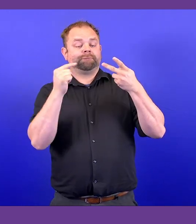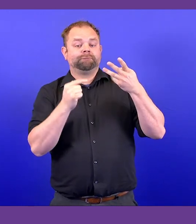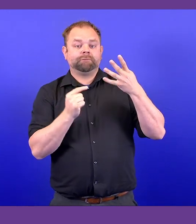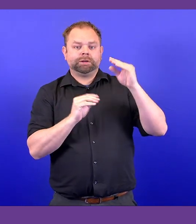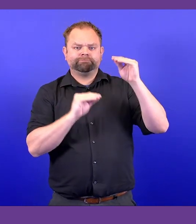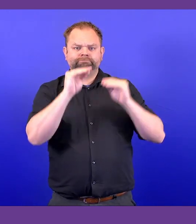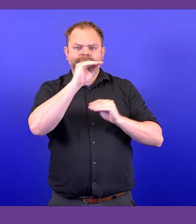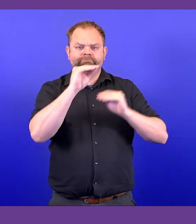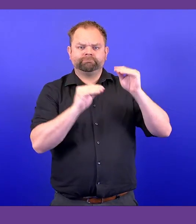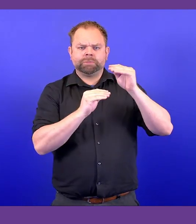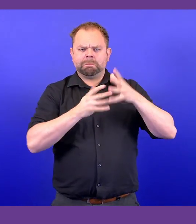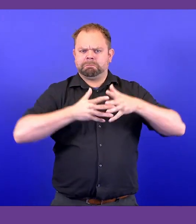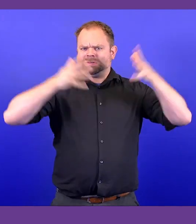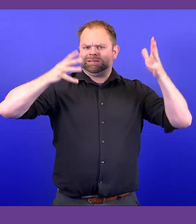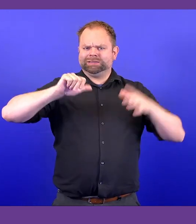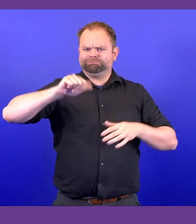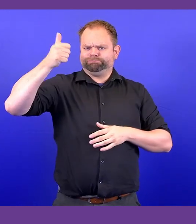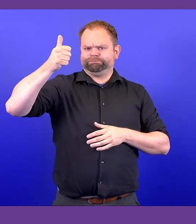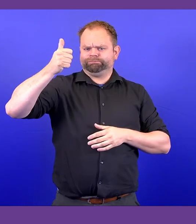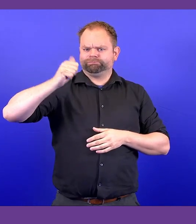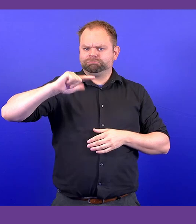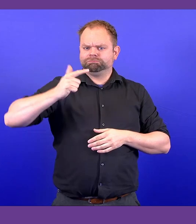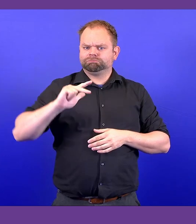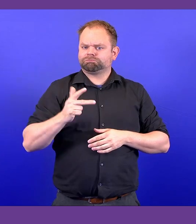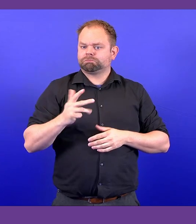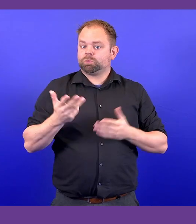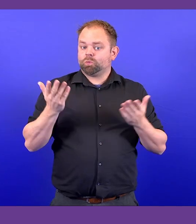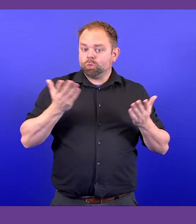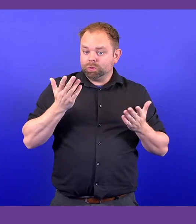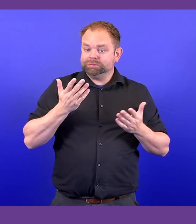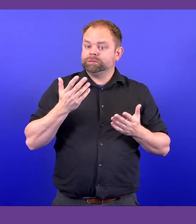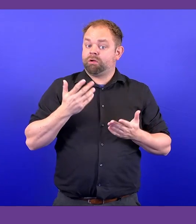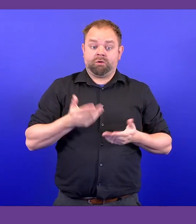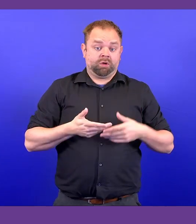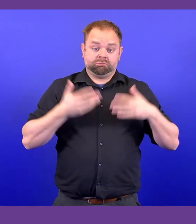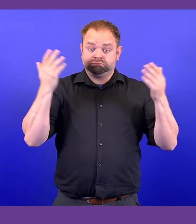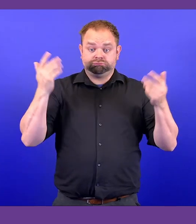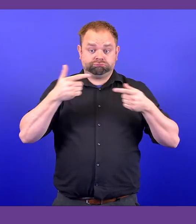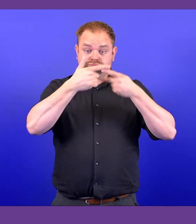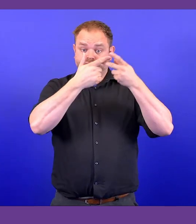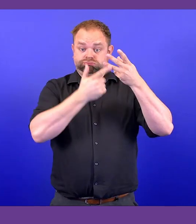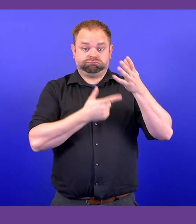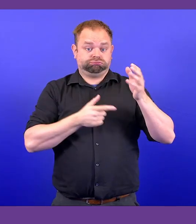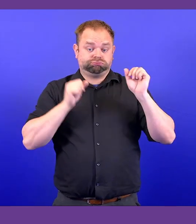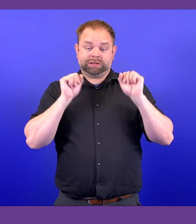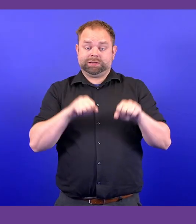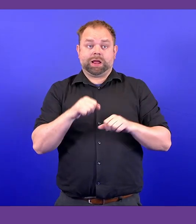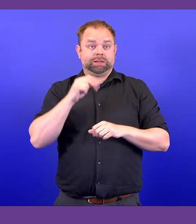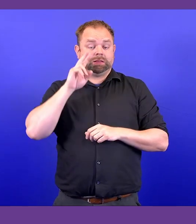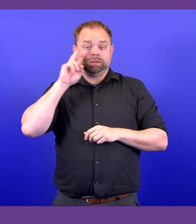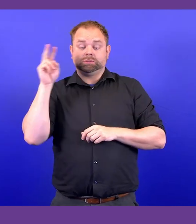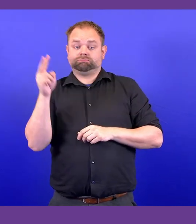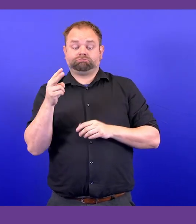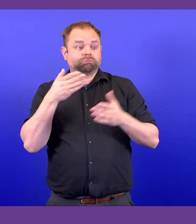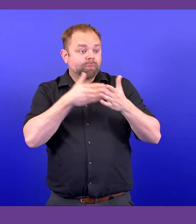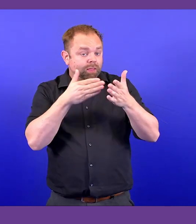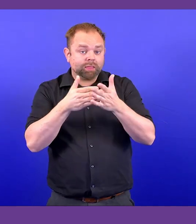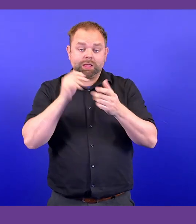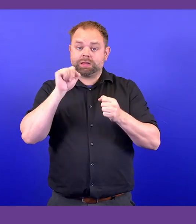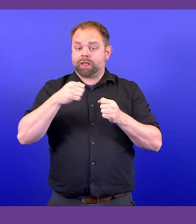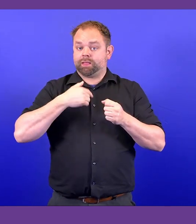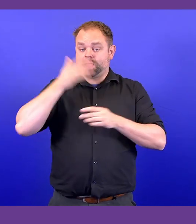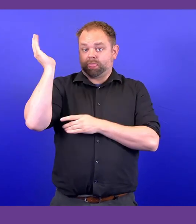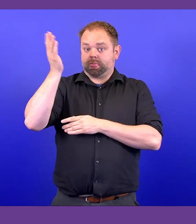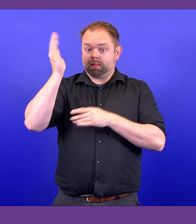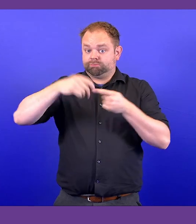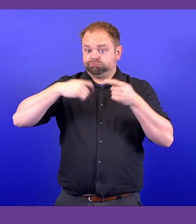some things covered more than others. We have passengers' rights in the different transport modes. We have already